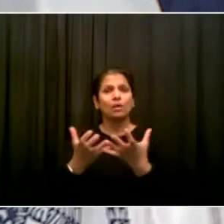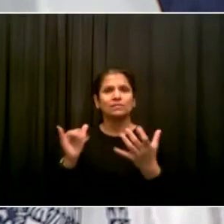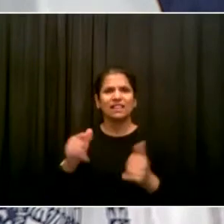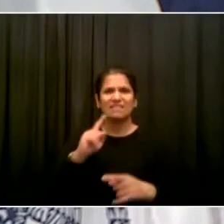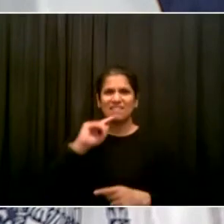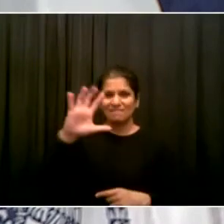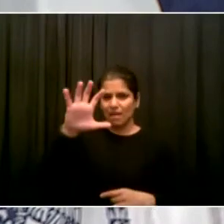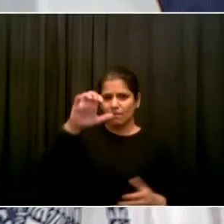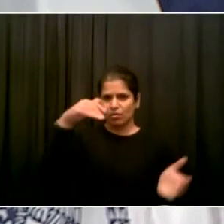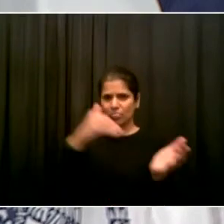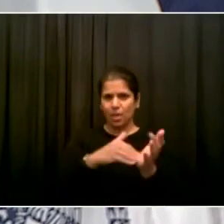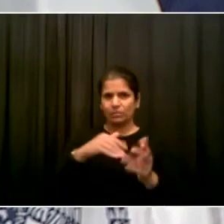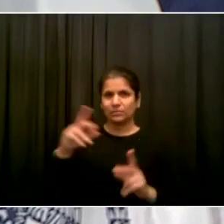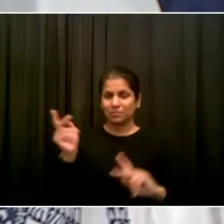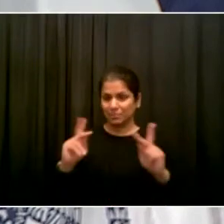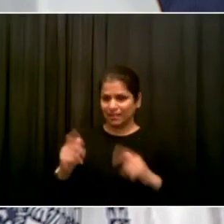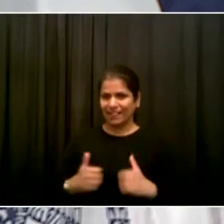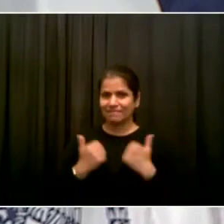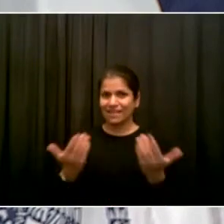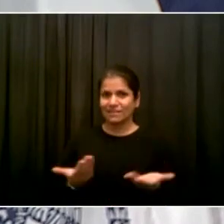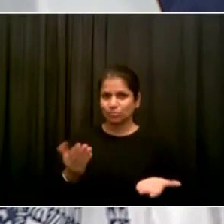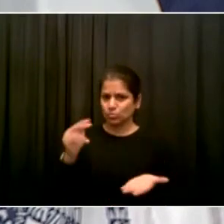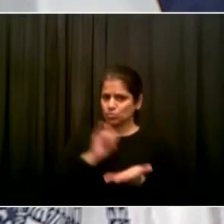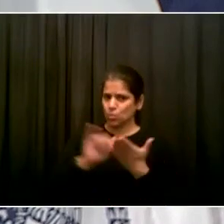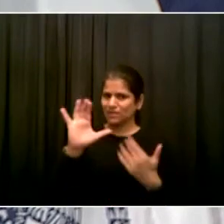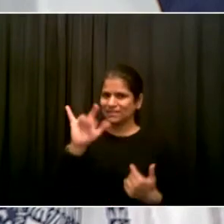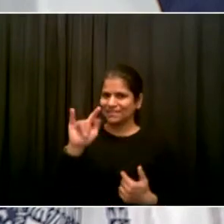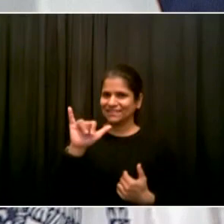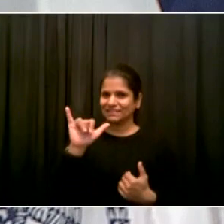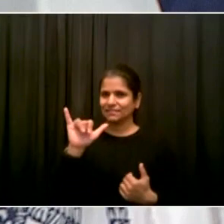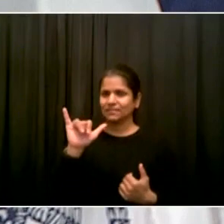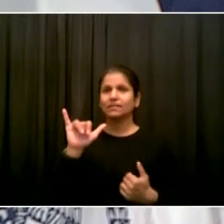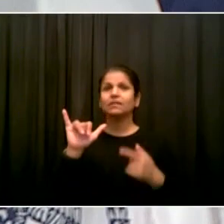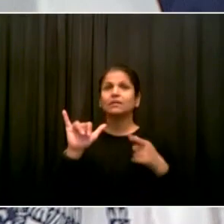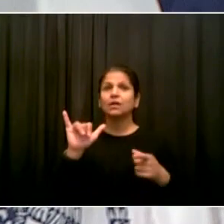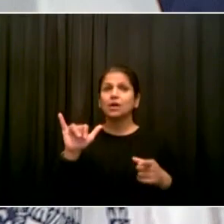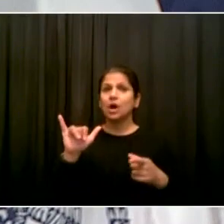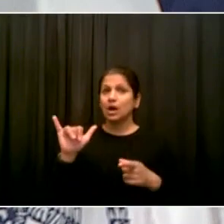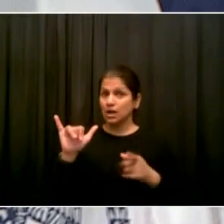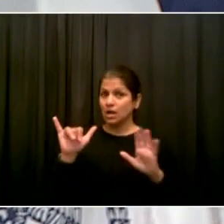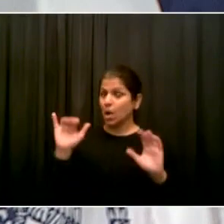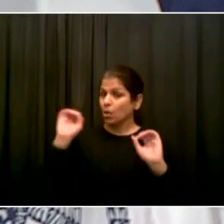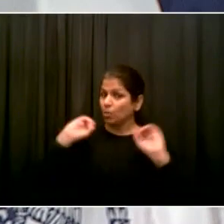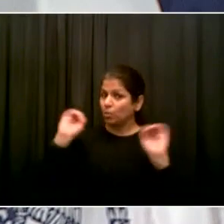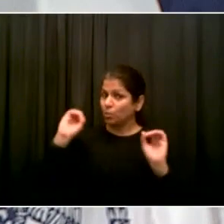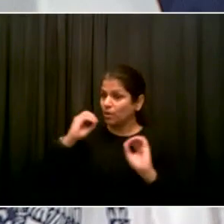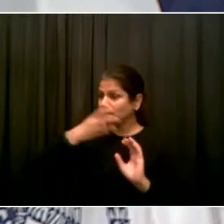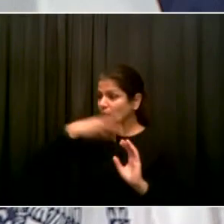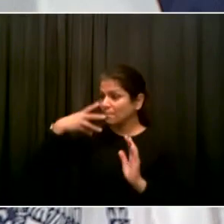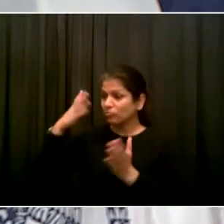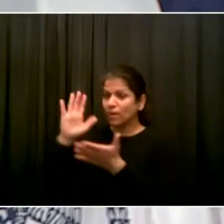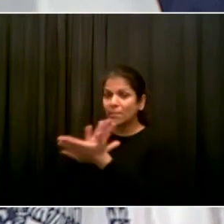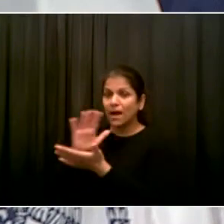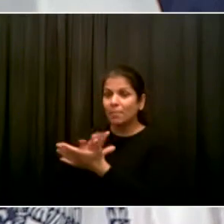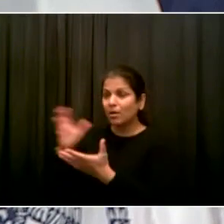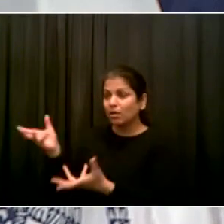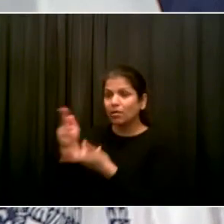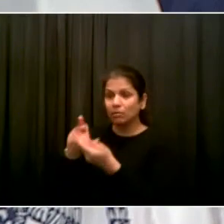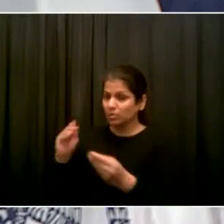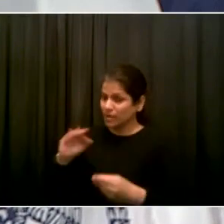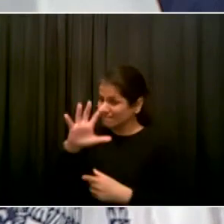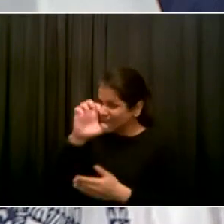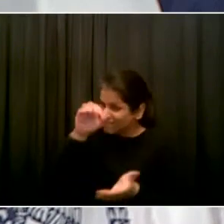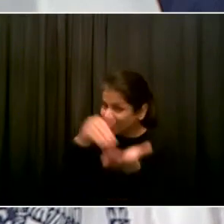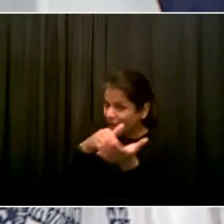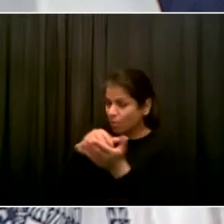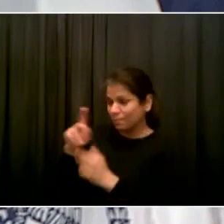part of the life of this city, who contribute a lot to the city, who are part of our economy. 500,000 people. I mean, it's a huge number